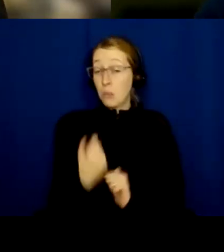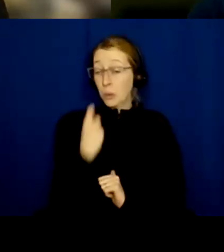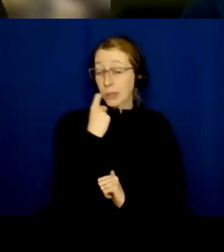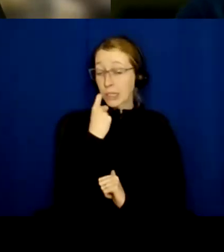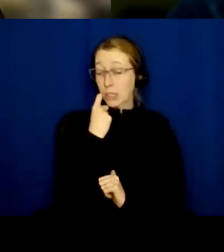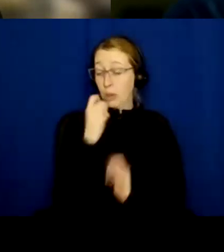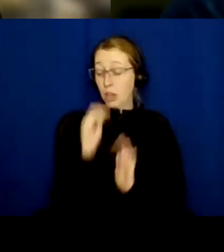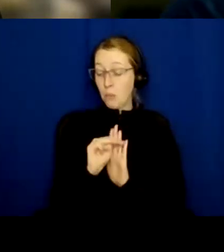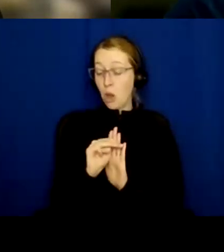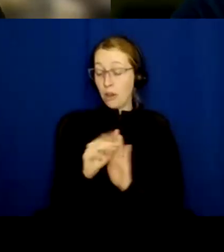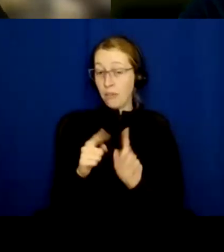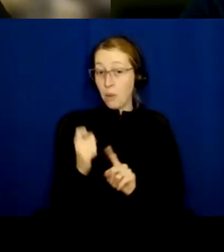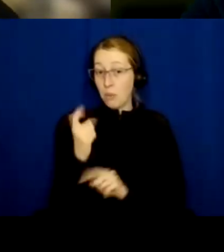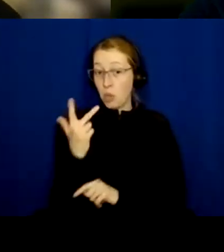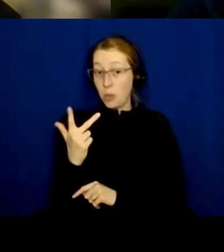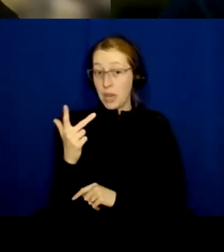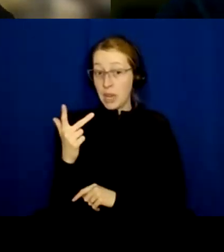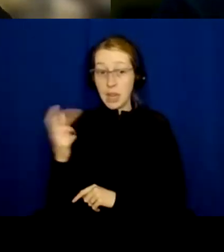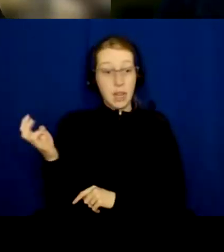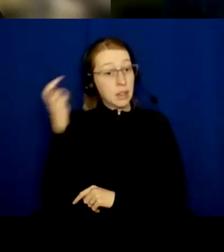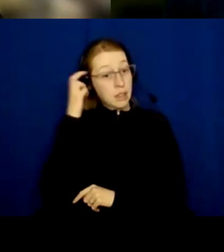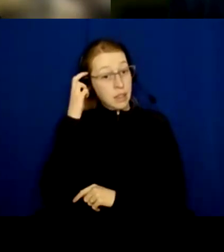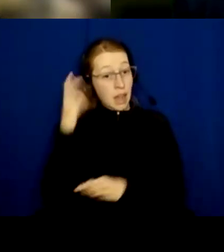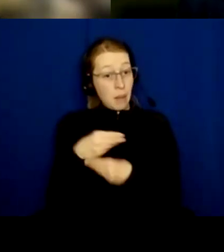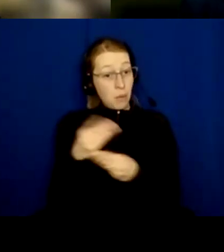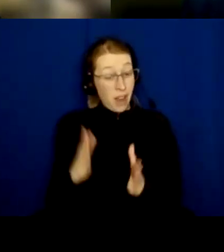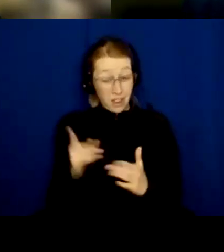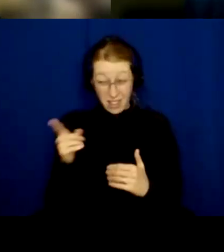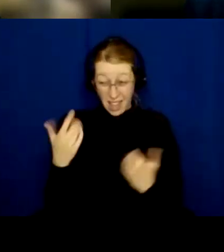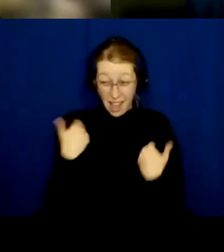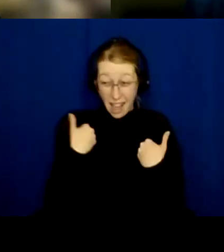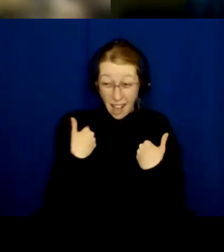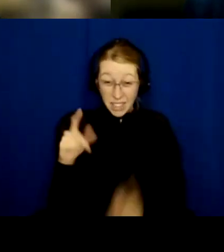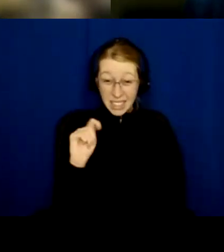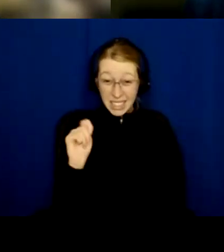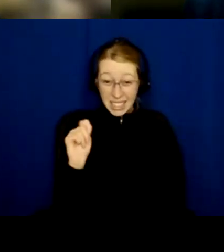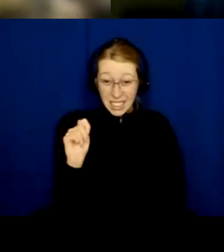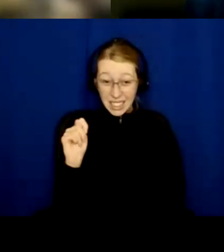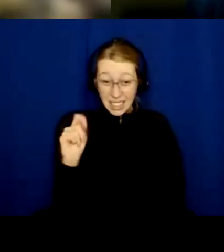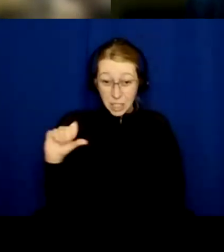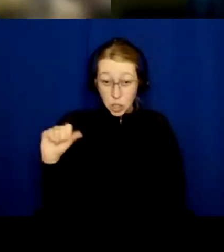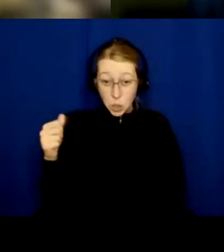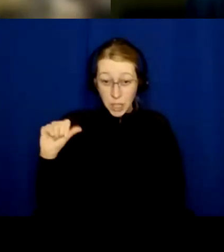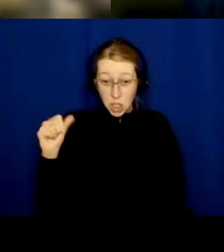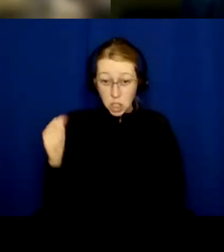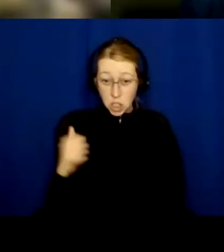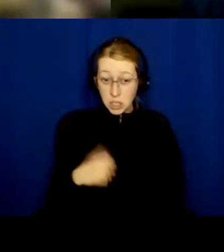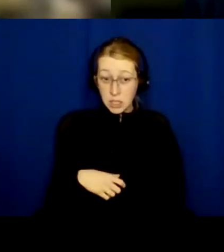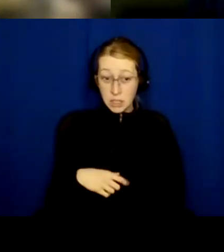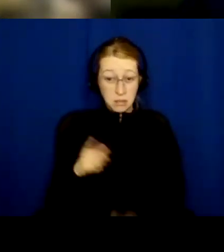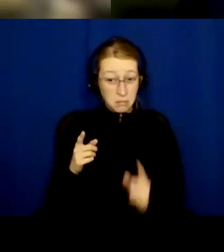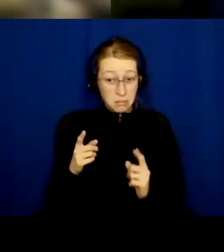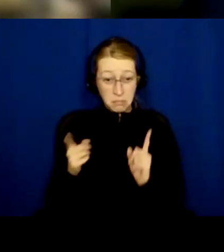providers have T-switches? Do you know the answer to this, Michael or